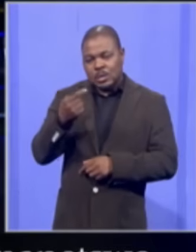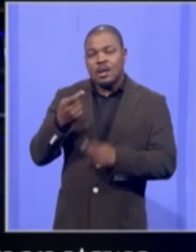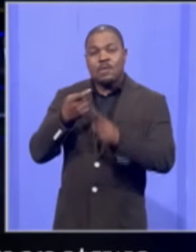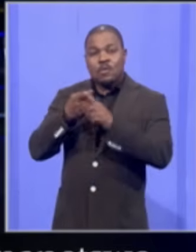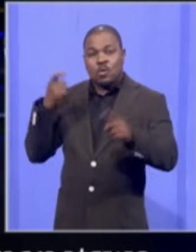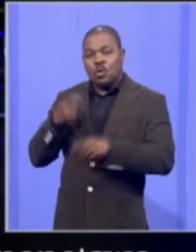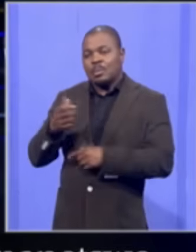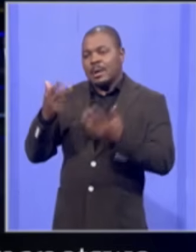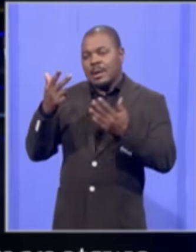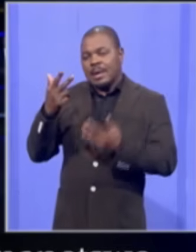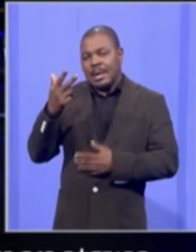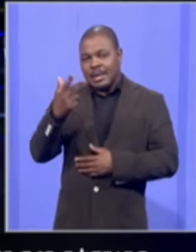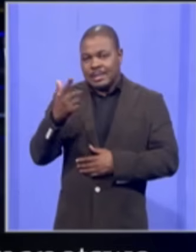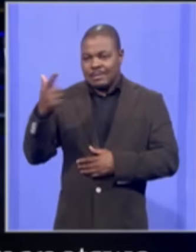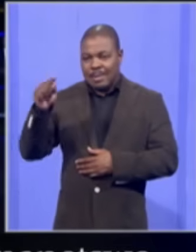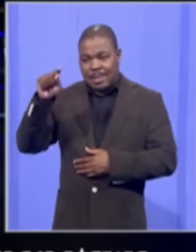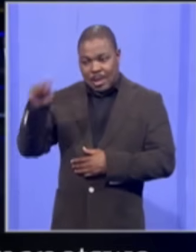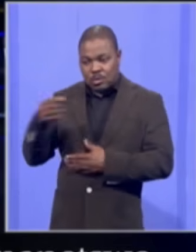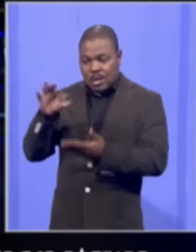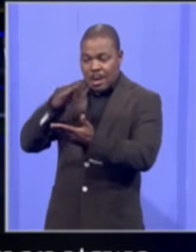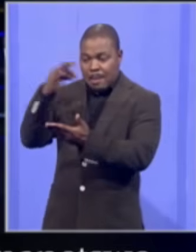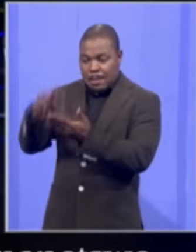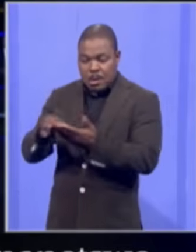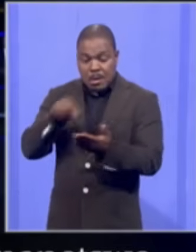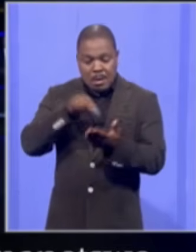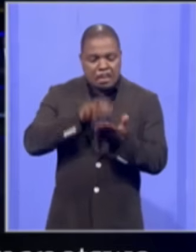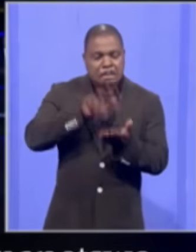87 tsa mabenkele a dispaza tse tjheletsweng monwana.